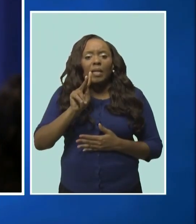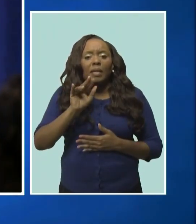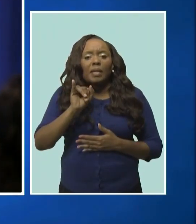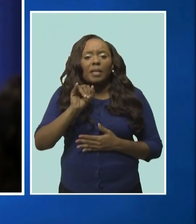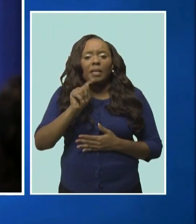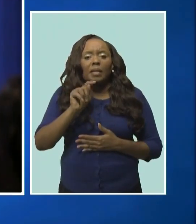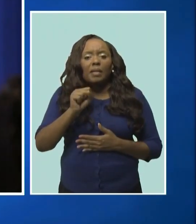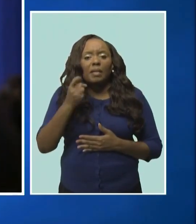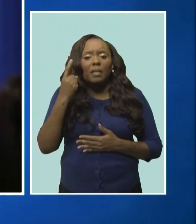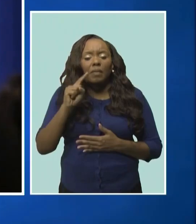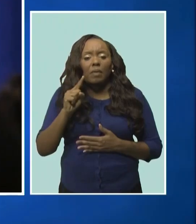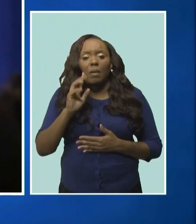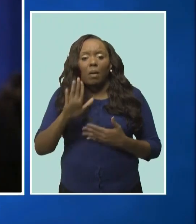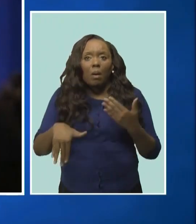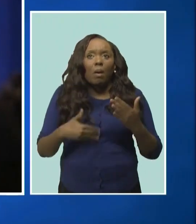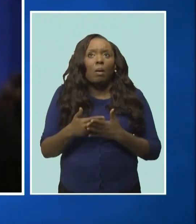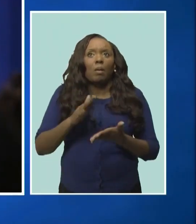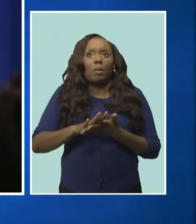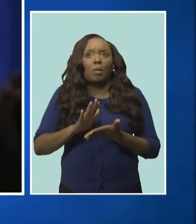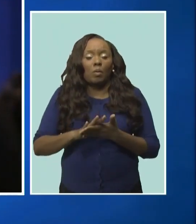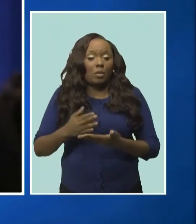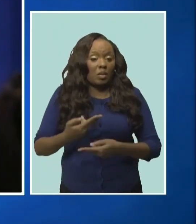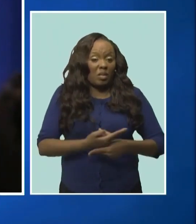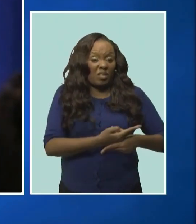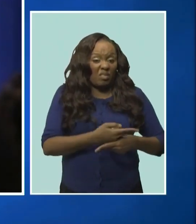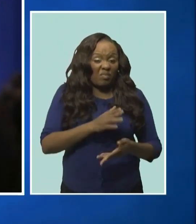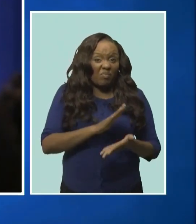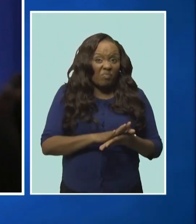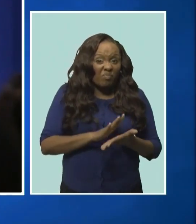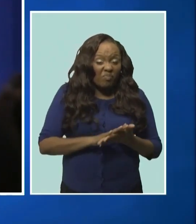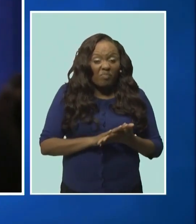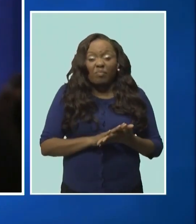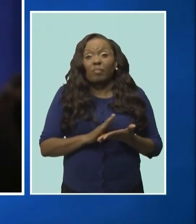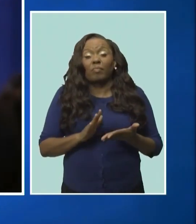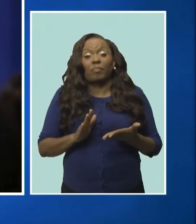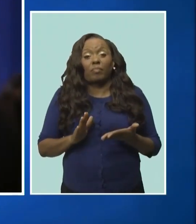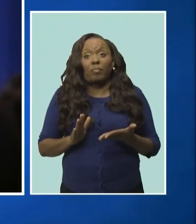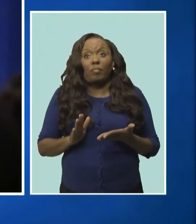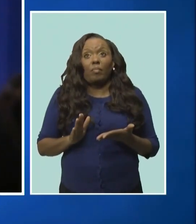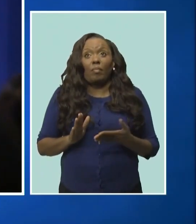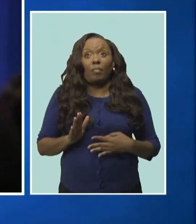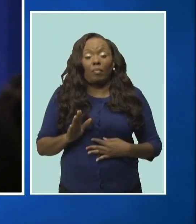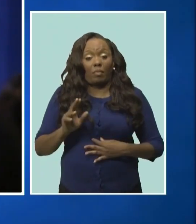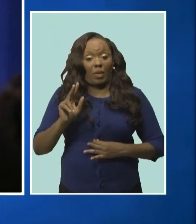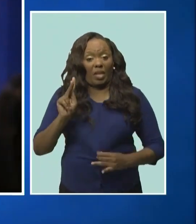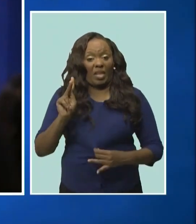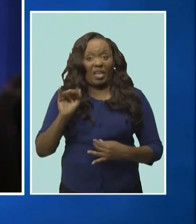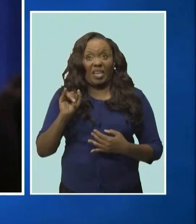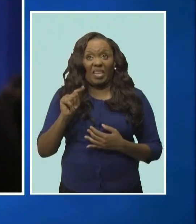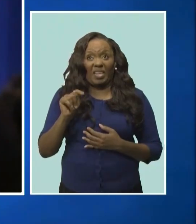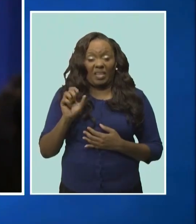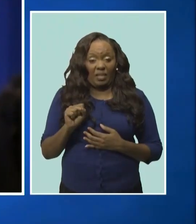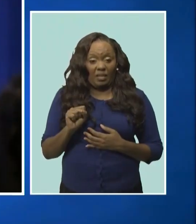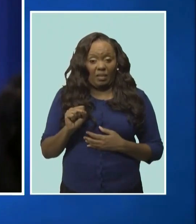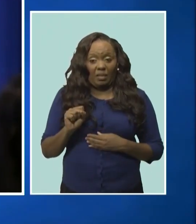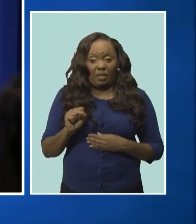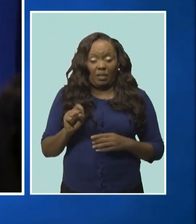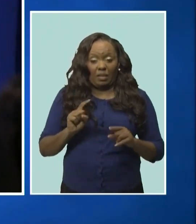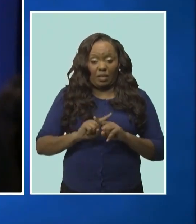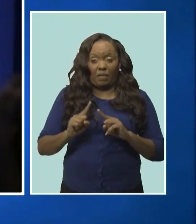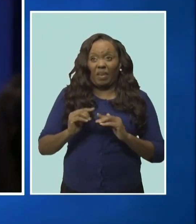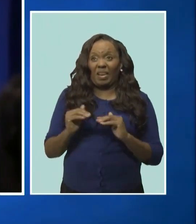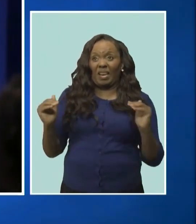school in this country from our nursery schools. We have kits at the various levels,